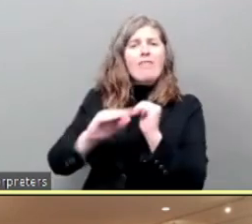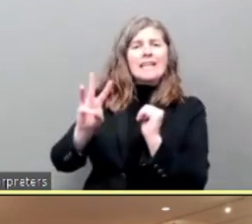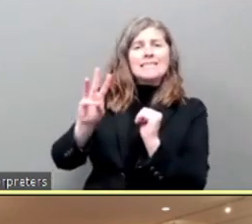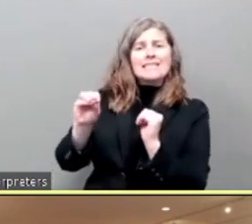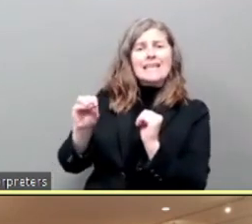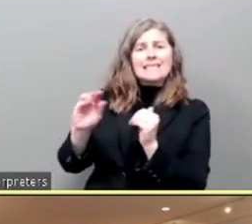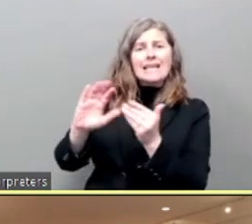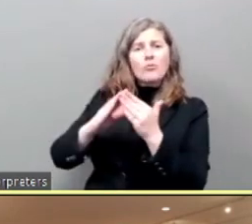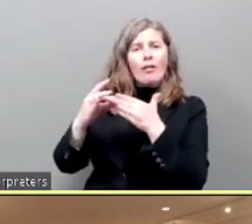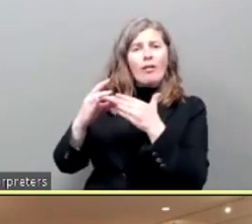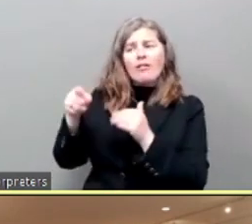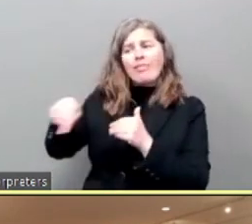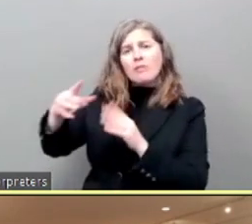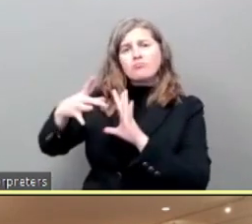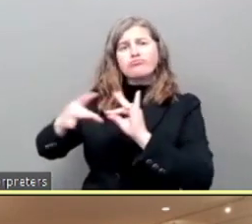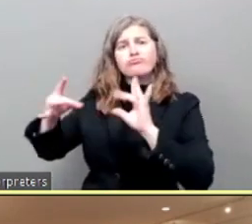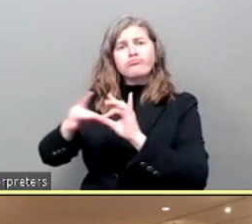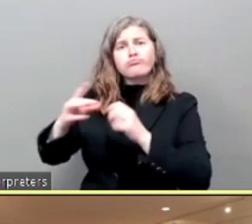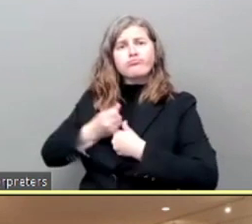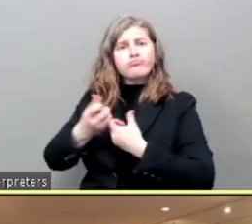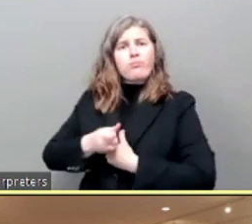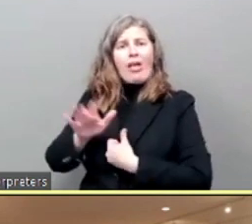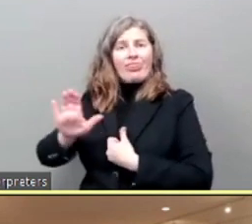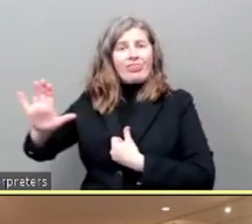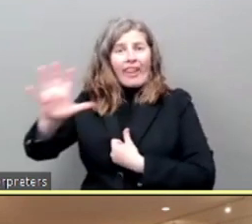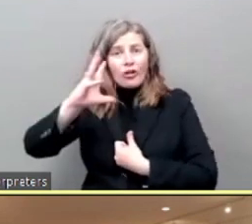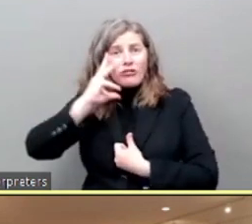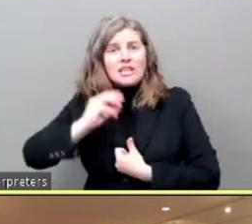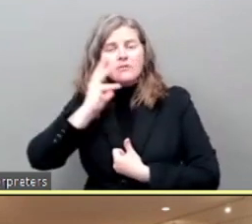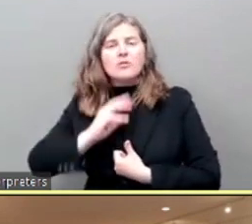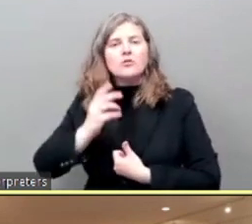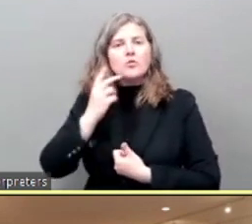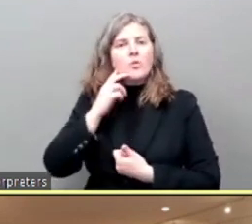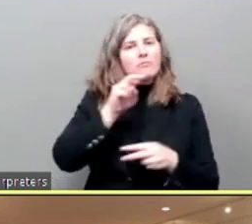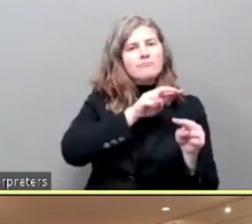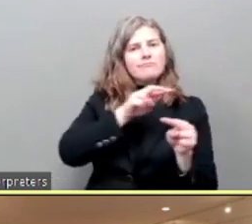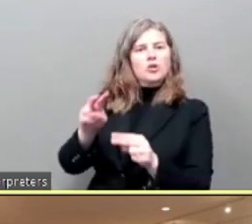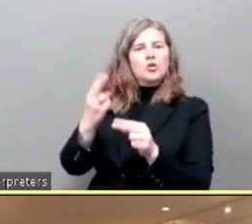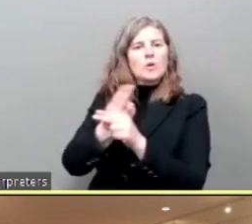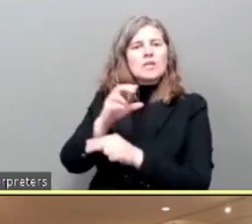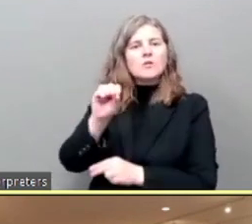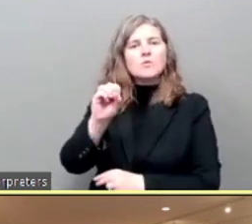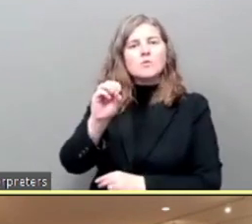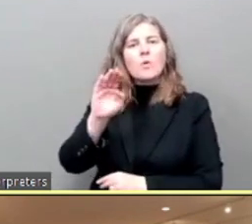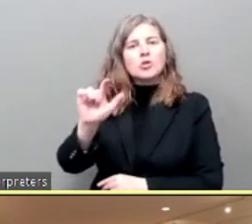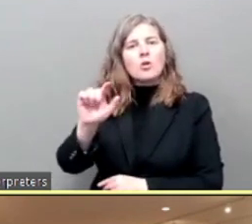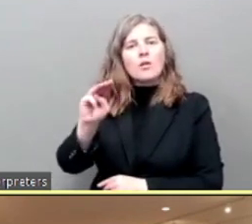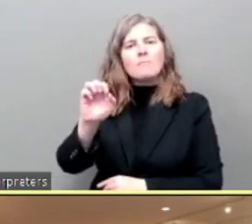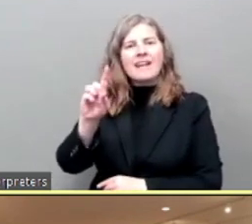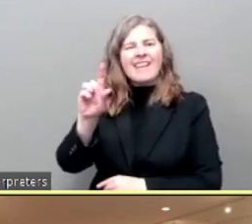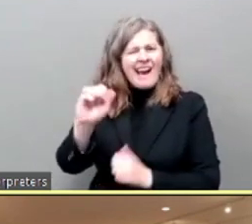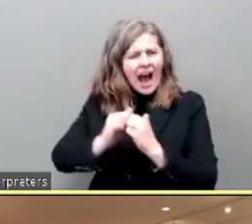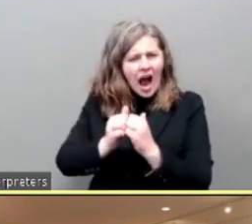vaccine experiences, and you can view these using social media,